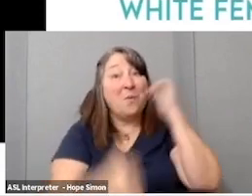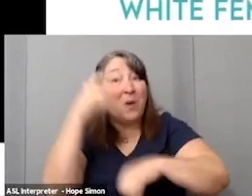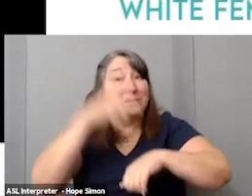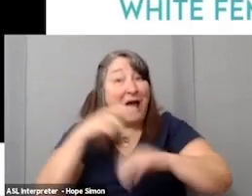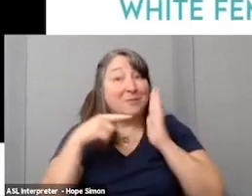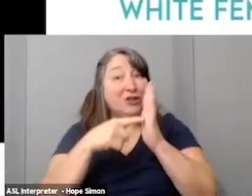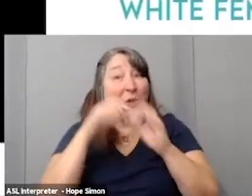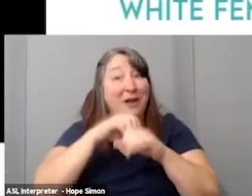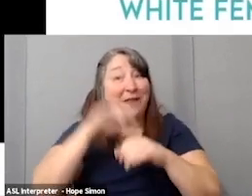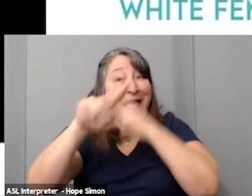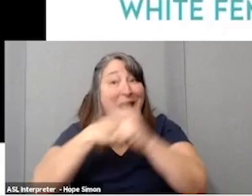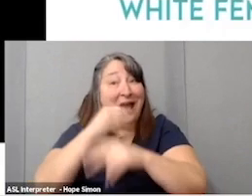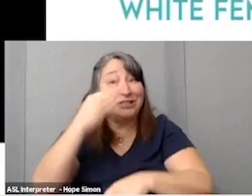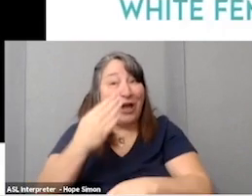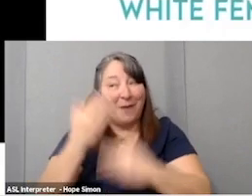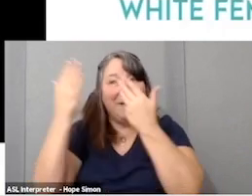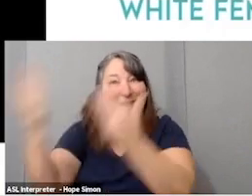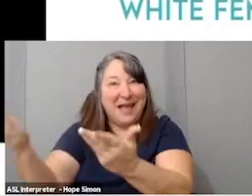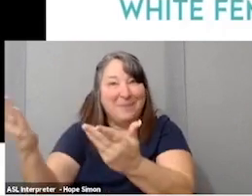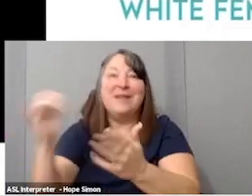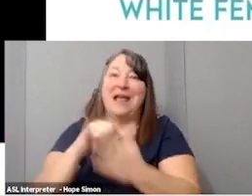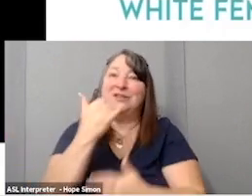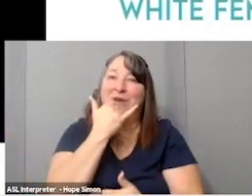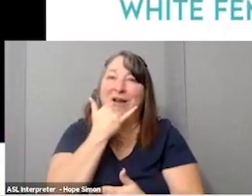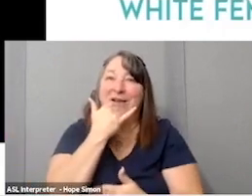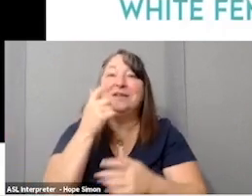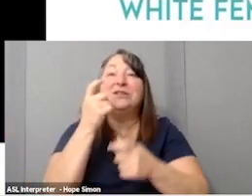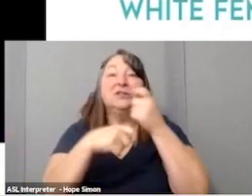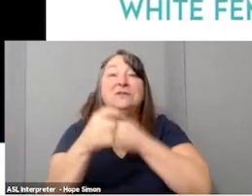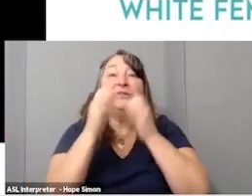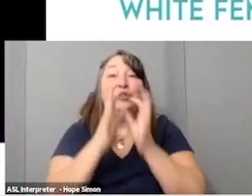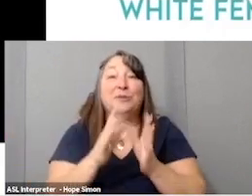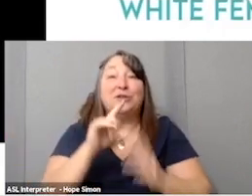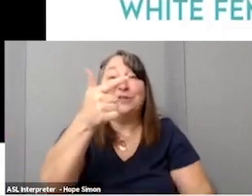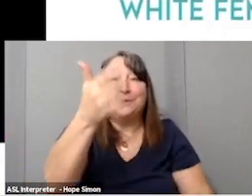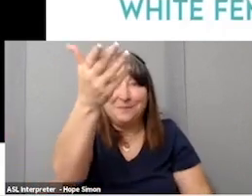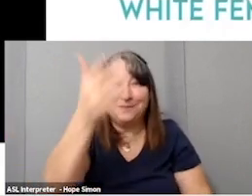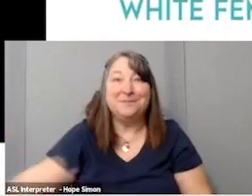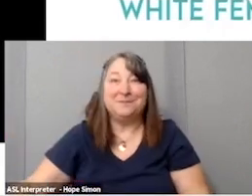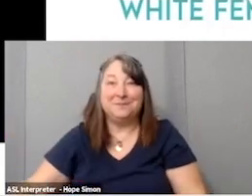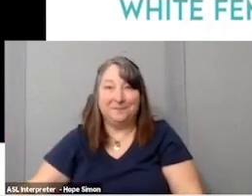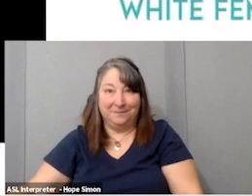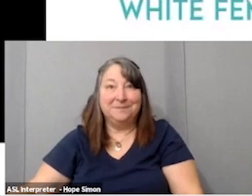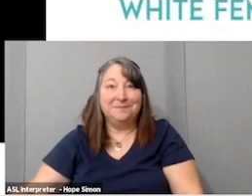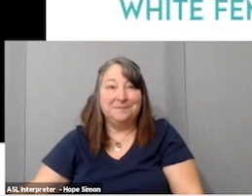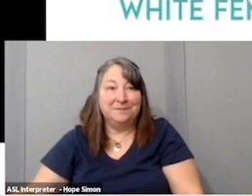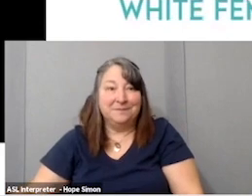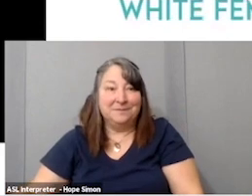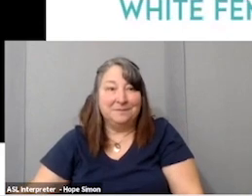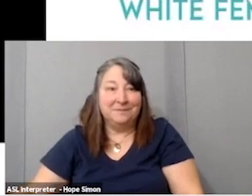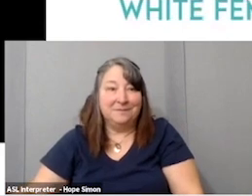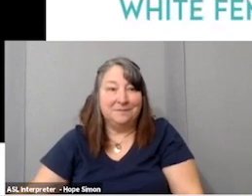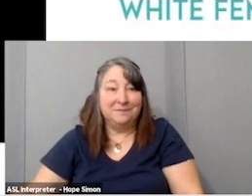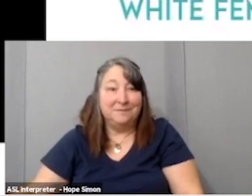job. We also have a very positive finding in terms of STEM jobs, that Black female characters, this is girls and